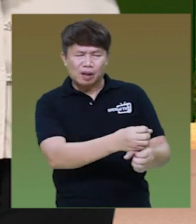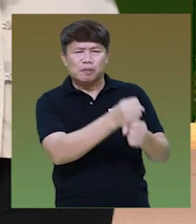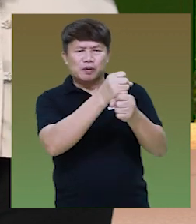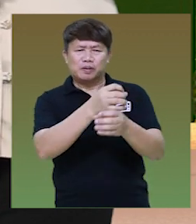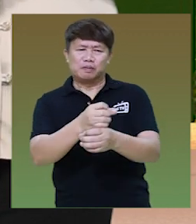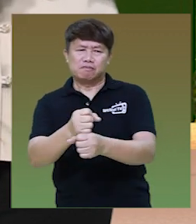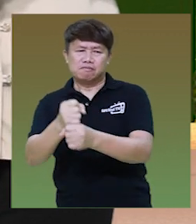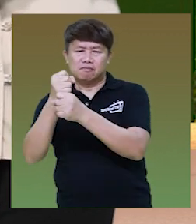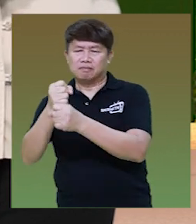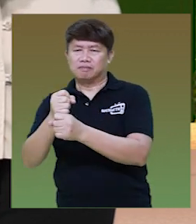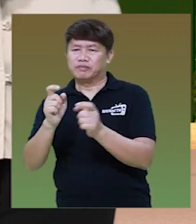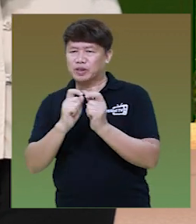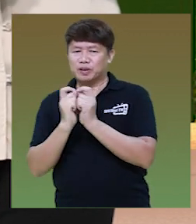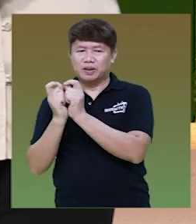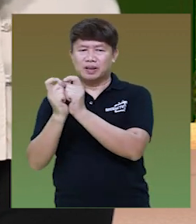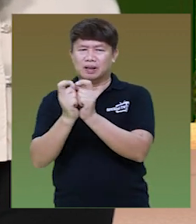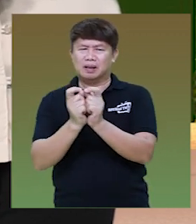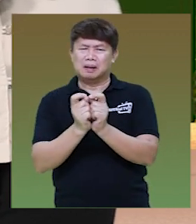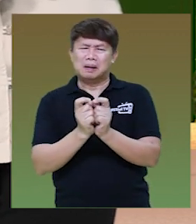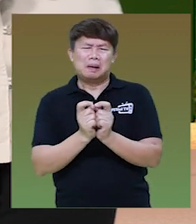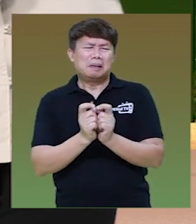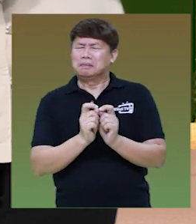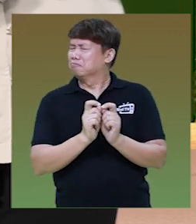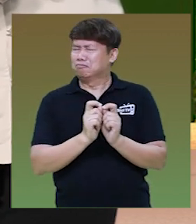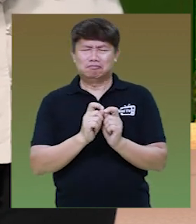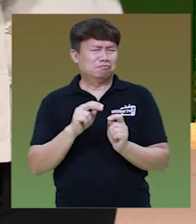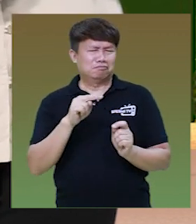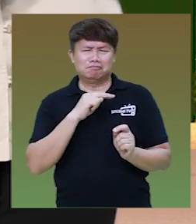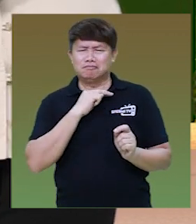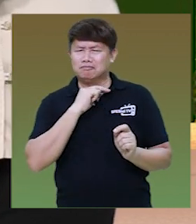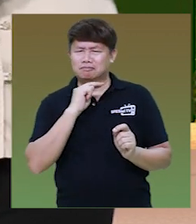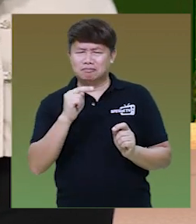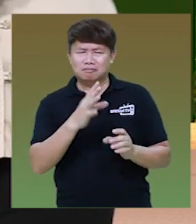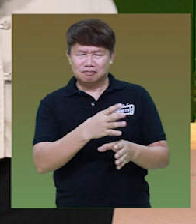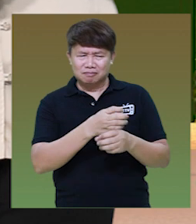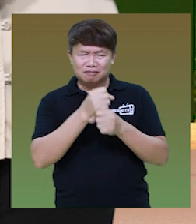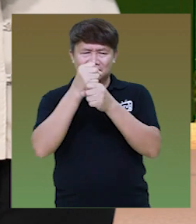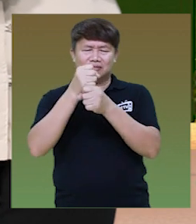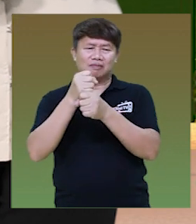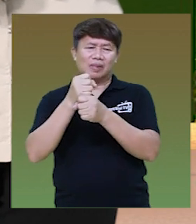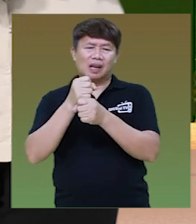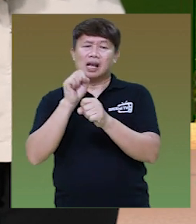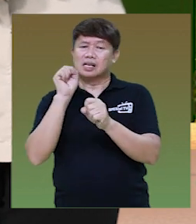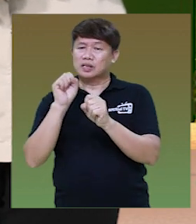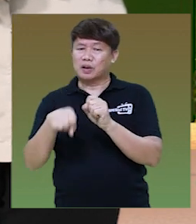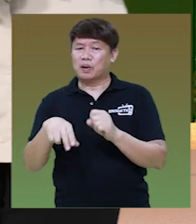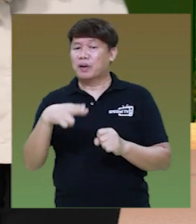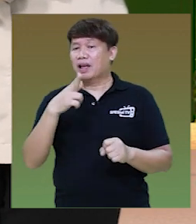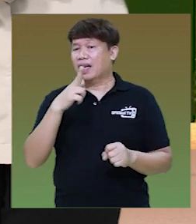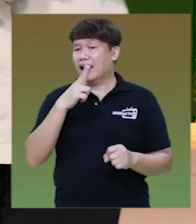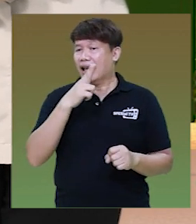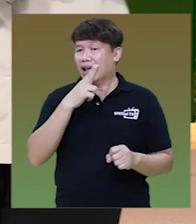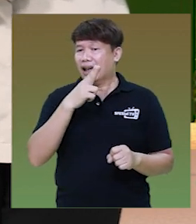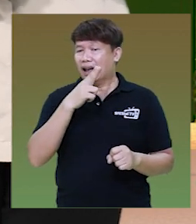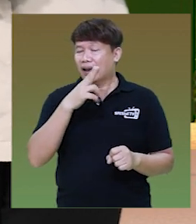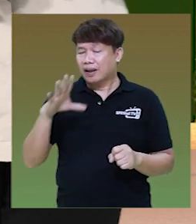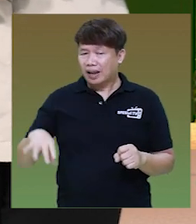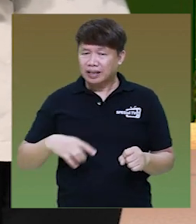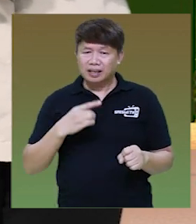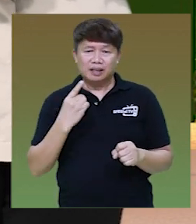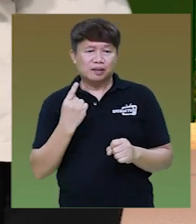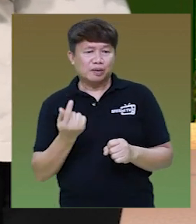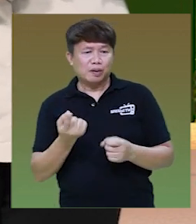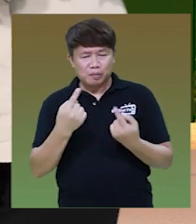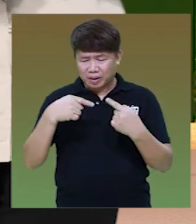and pulled it together, but they still could not pull it up. So the hen and